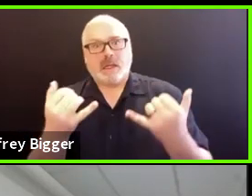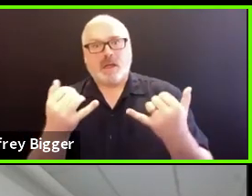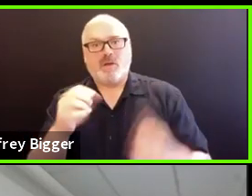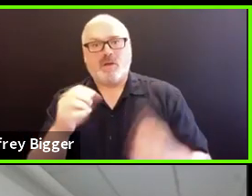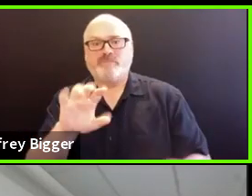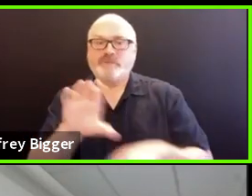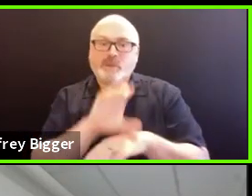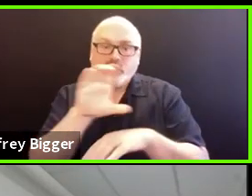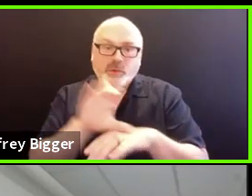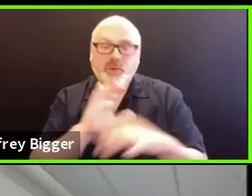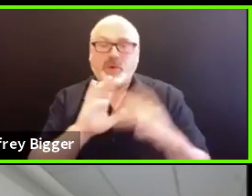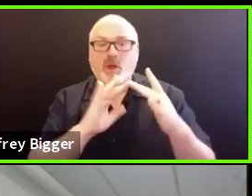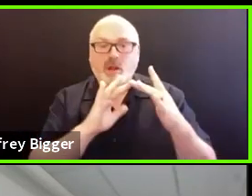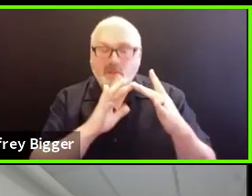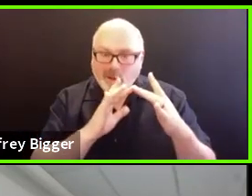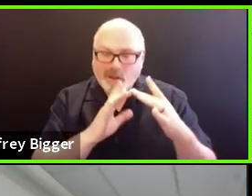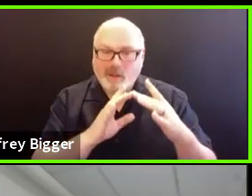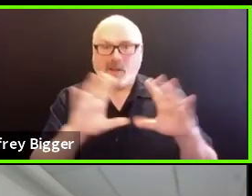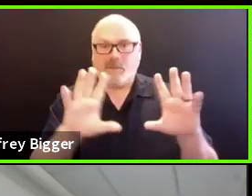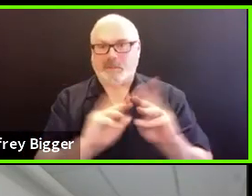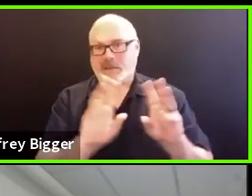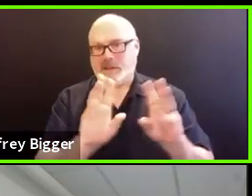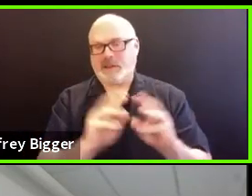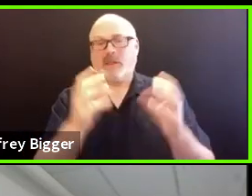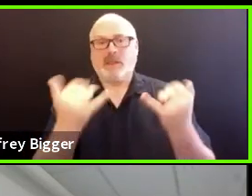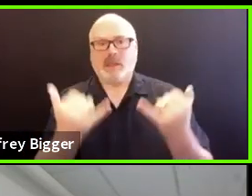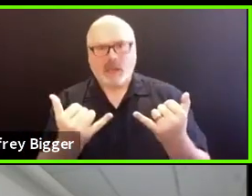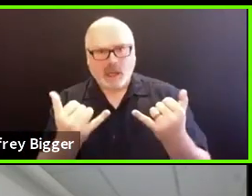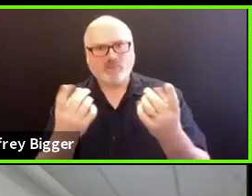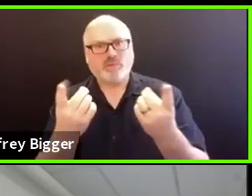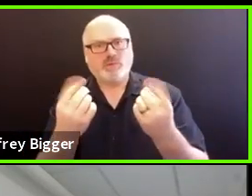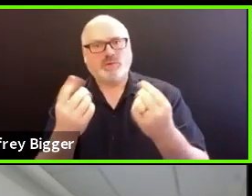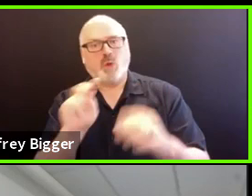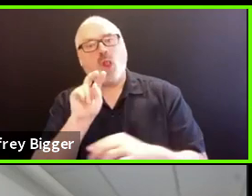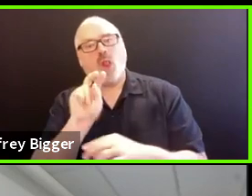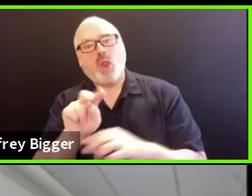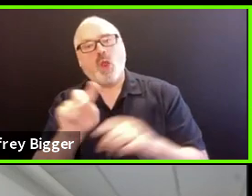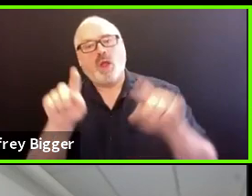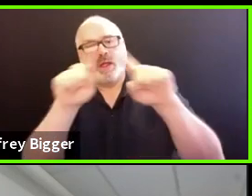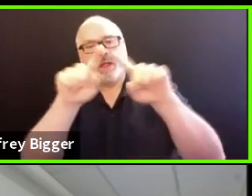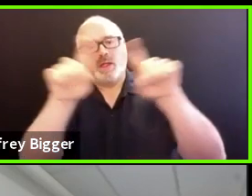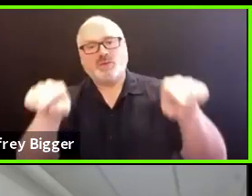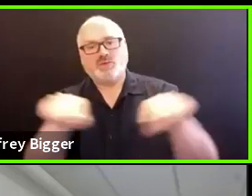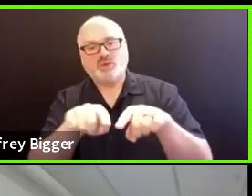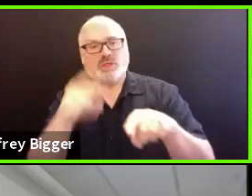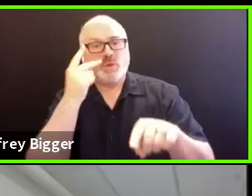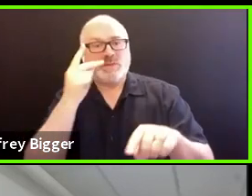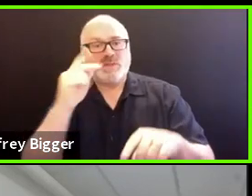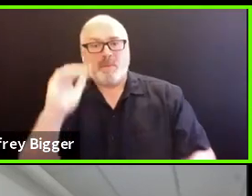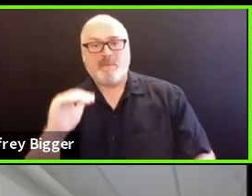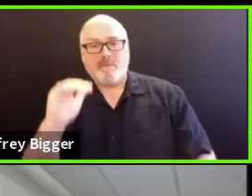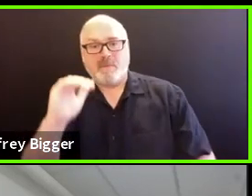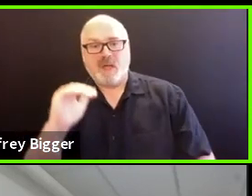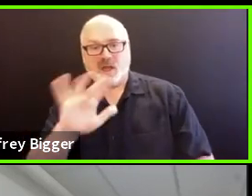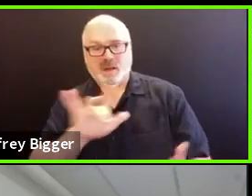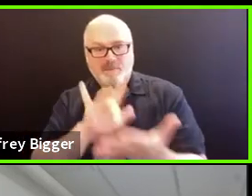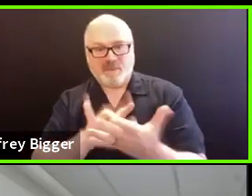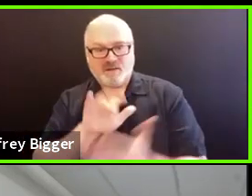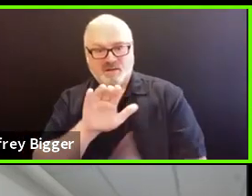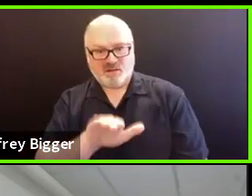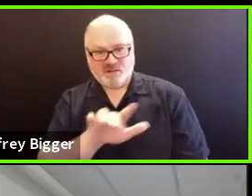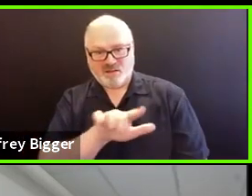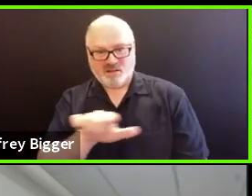virtually, today what we're going to do is, if you'll look at your screen, you'll see that at the bottom near the middle, there's